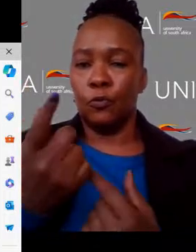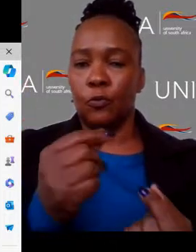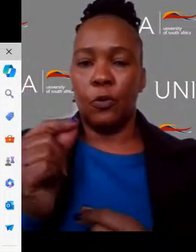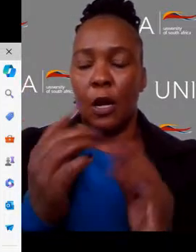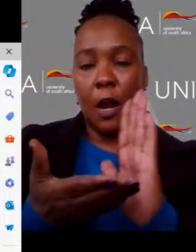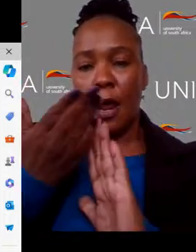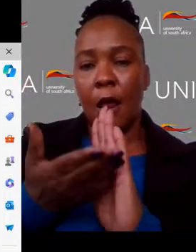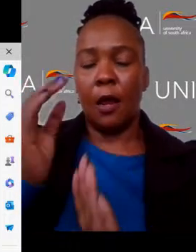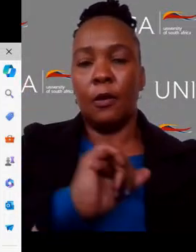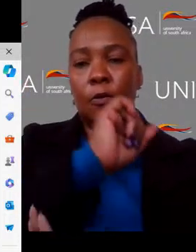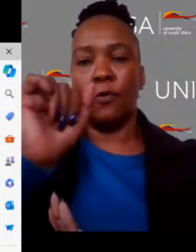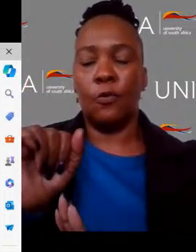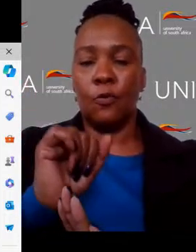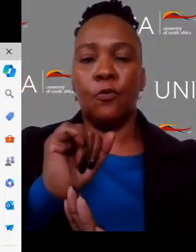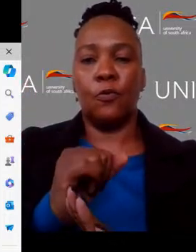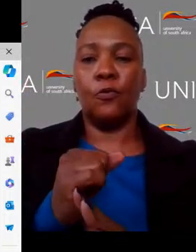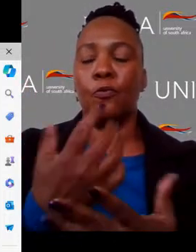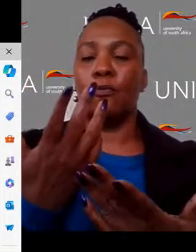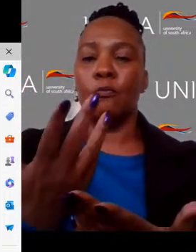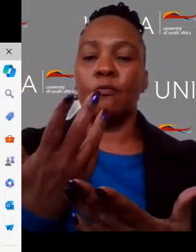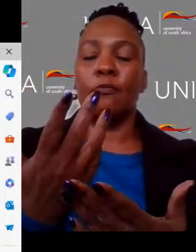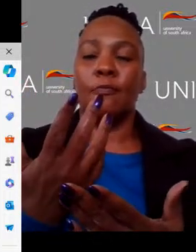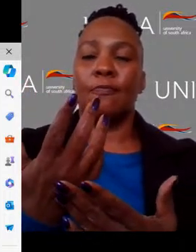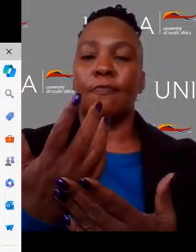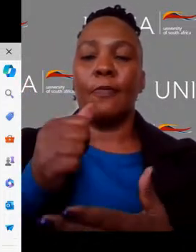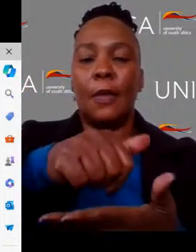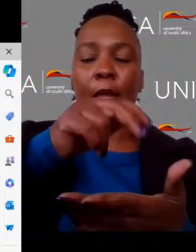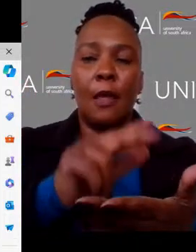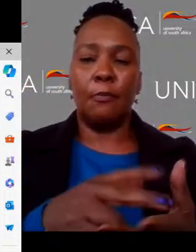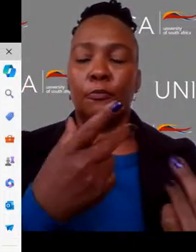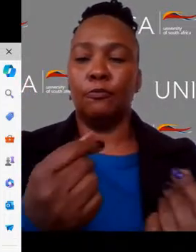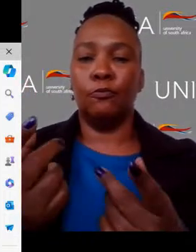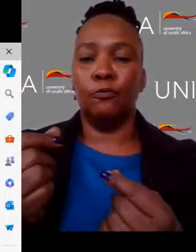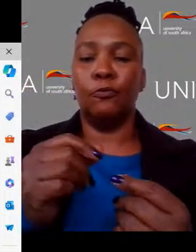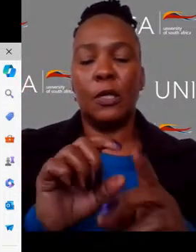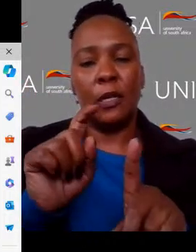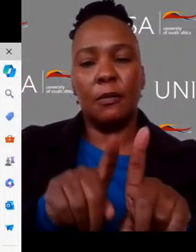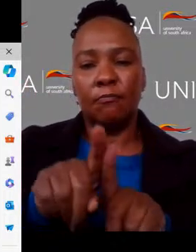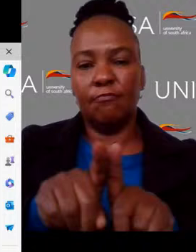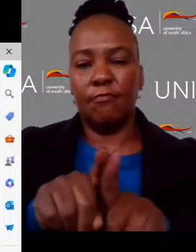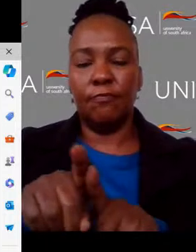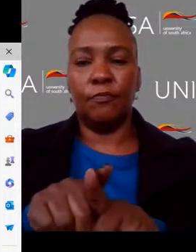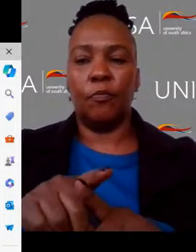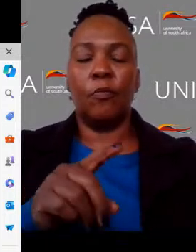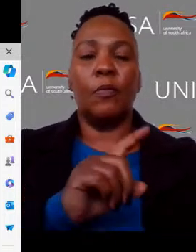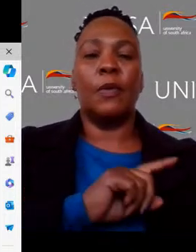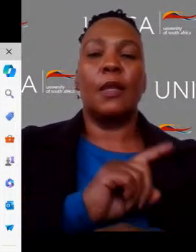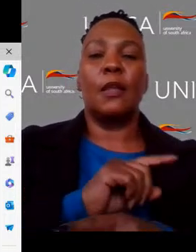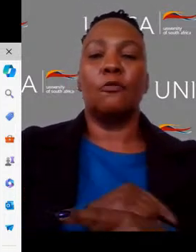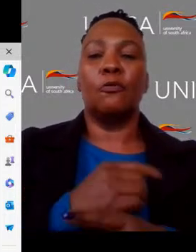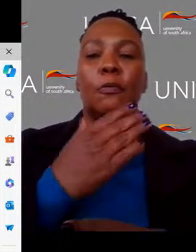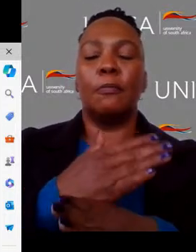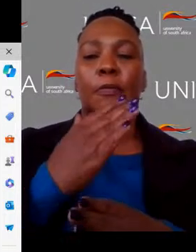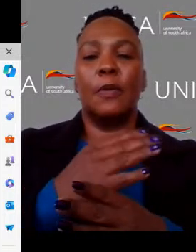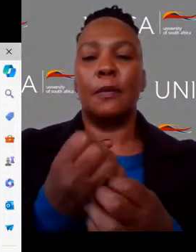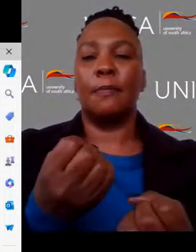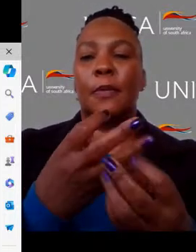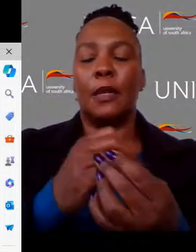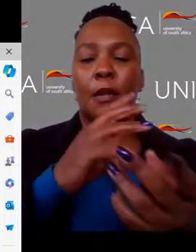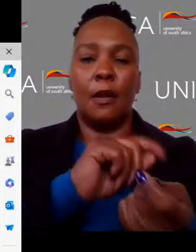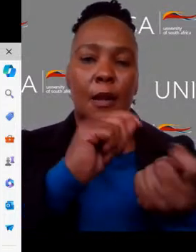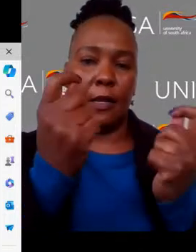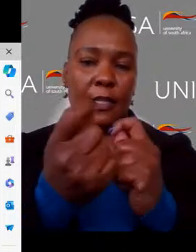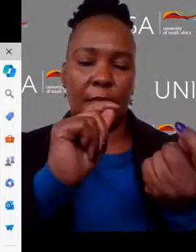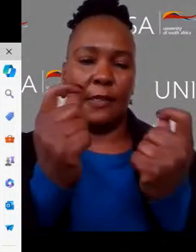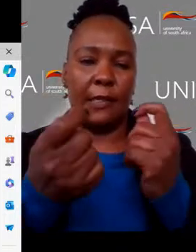your app and that you do the demo in the student user guide, as we have made quite a lot of changes on the app. So we just want